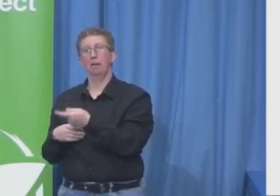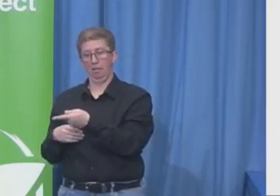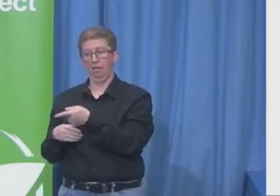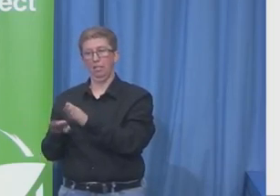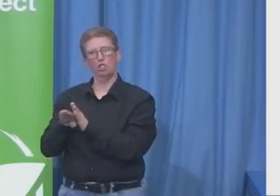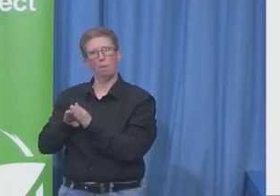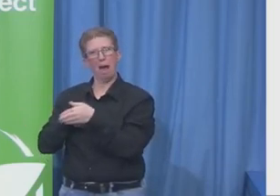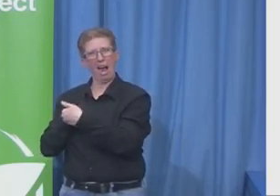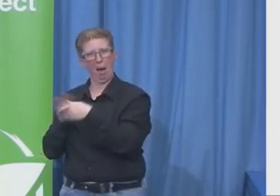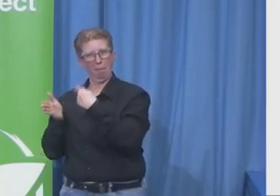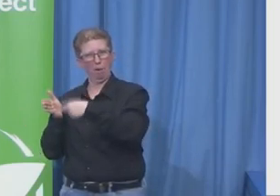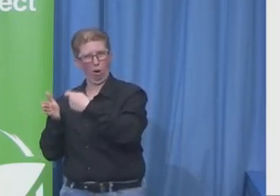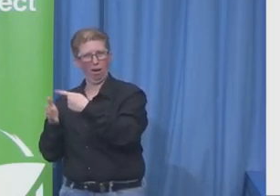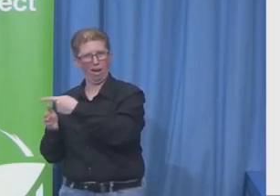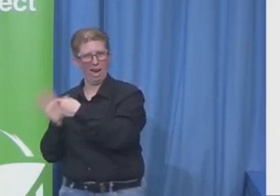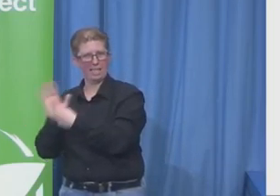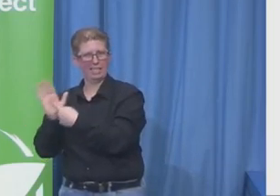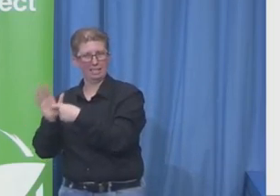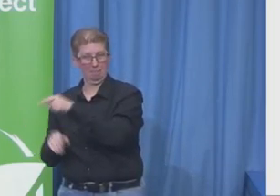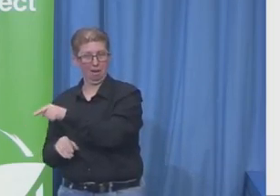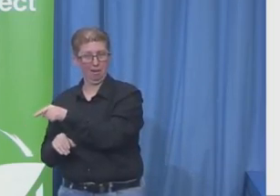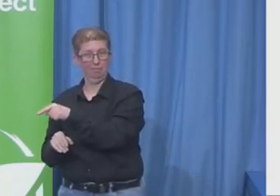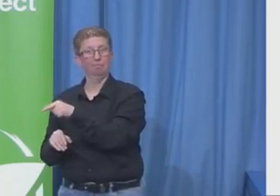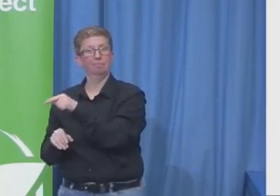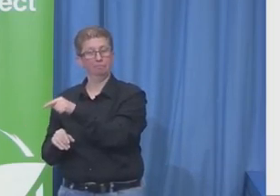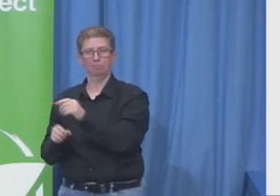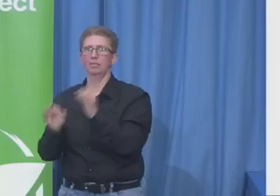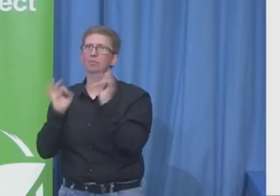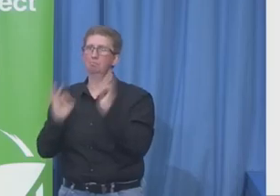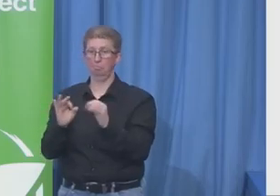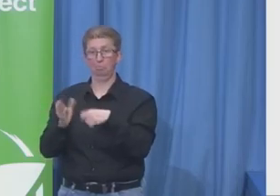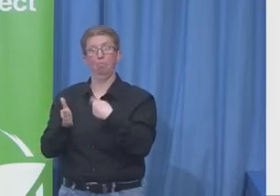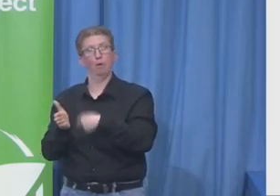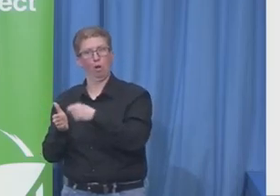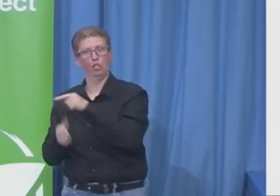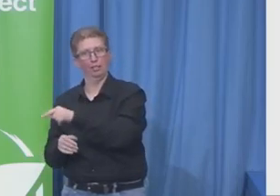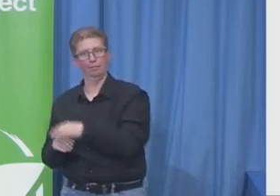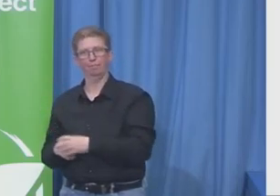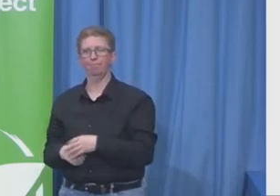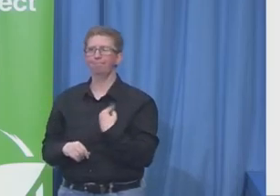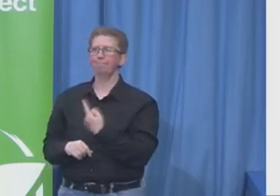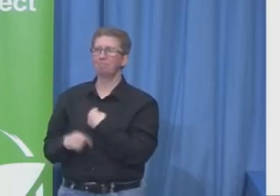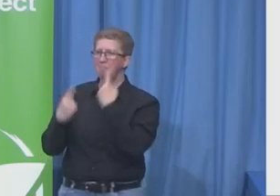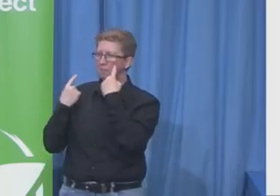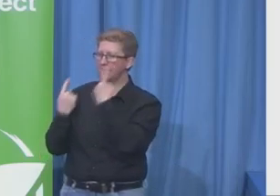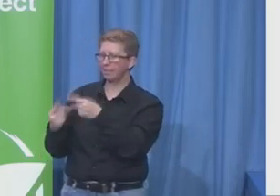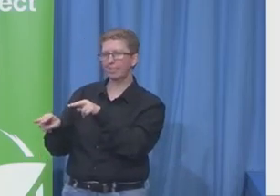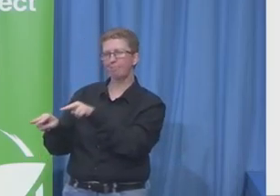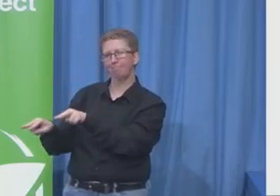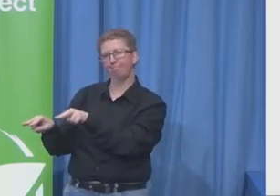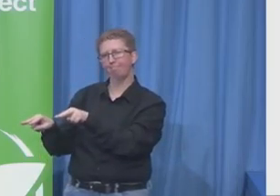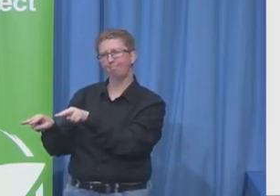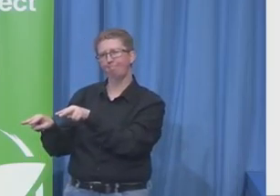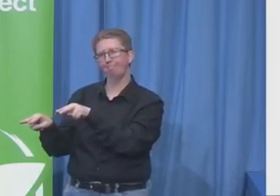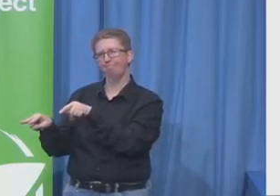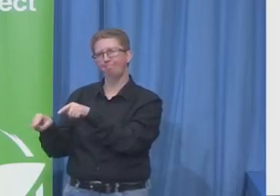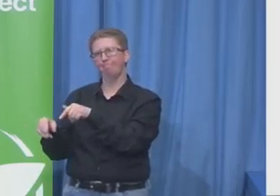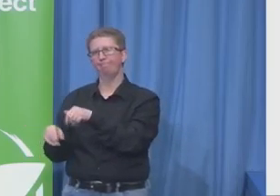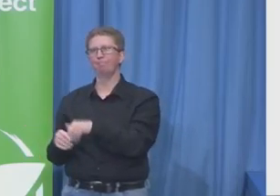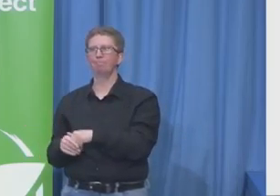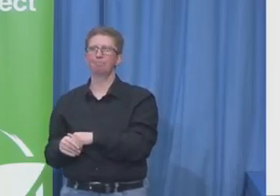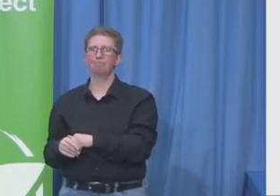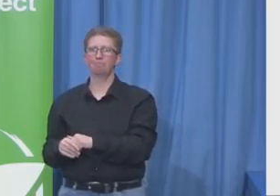we were able to ensure that the design of the project carries a component on disability